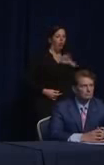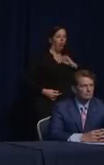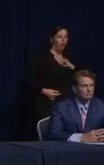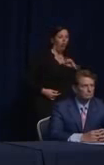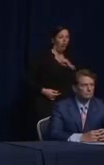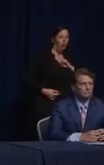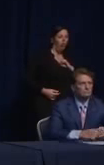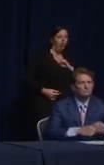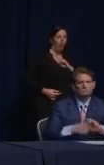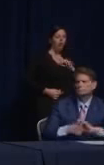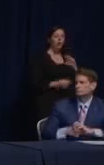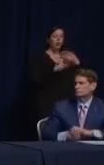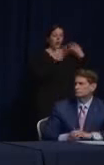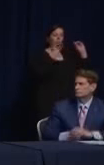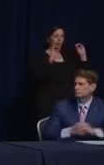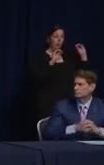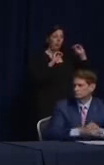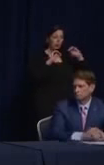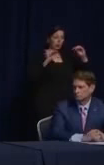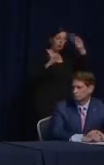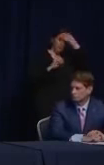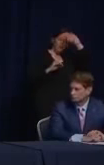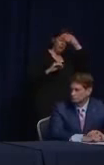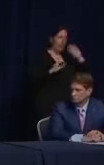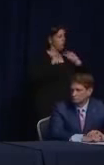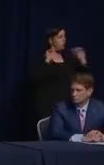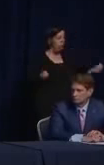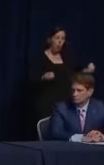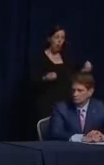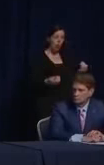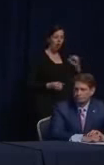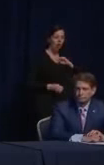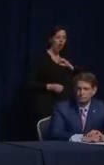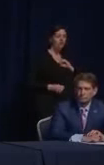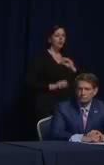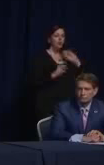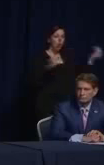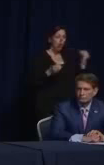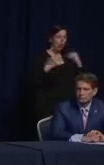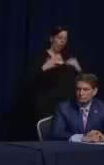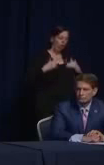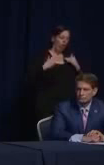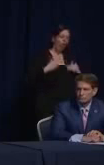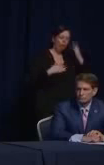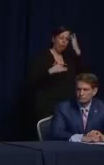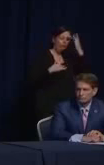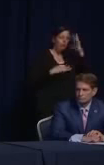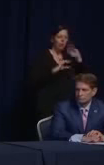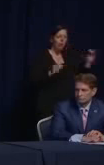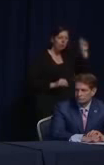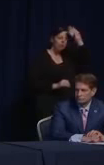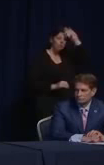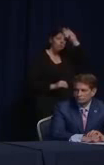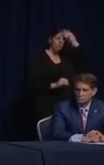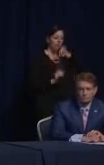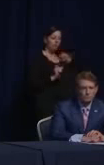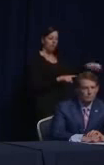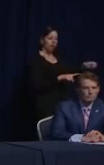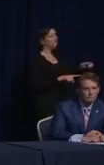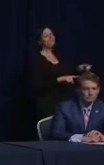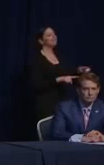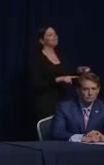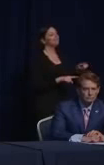tested tomorrow. So individuals should also bring proof of New Jersey residency with them. This site has